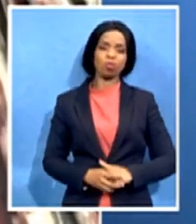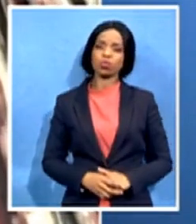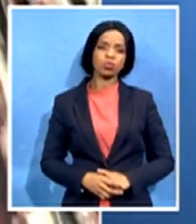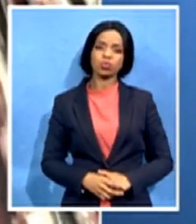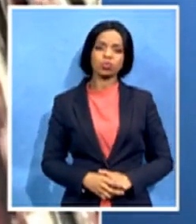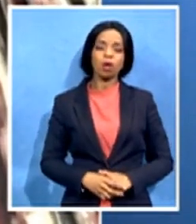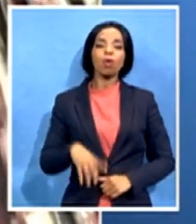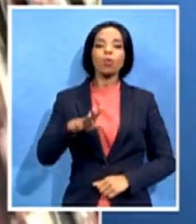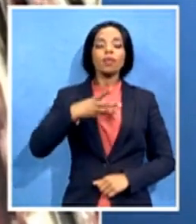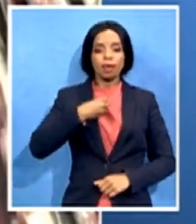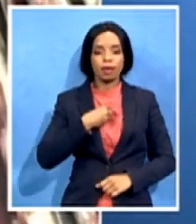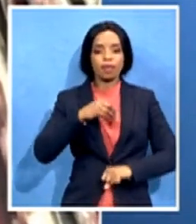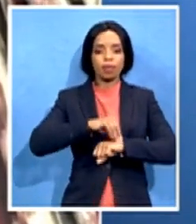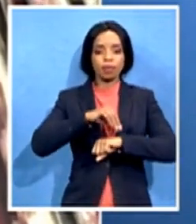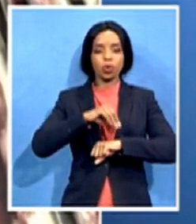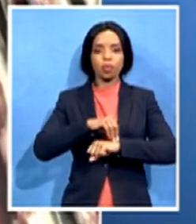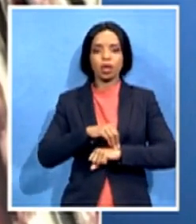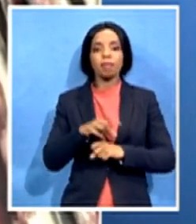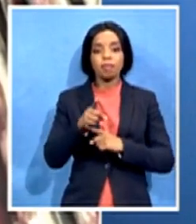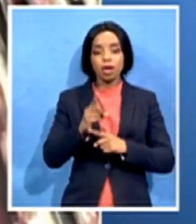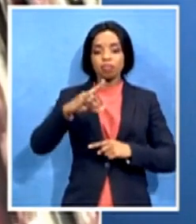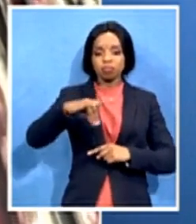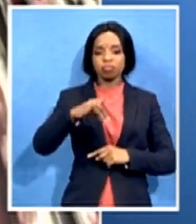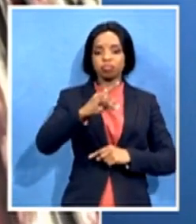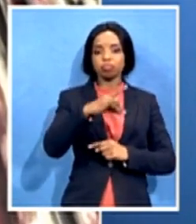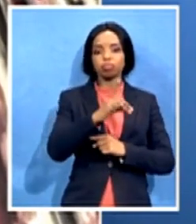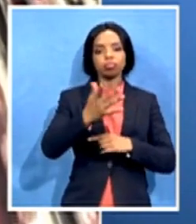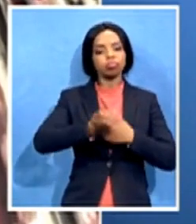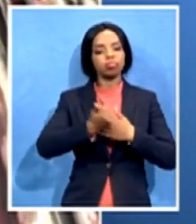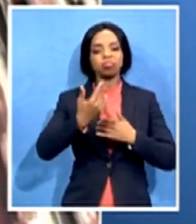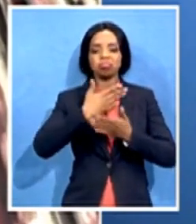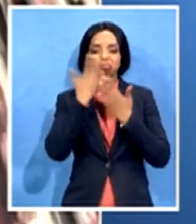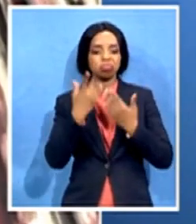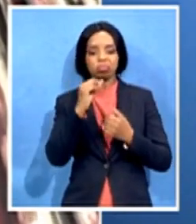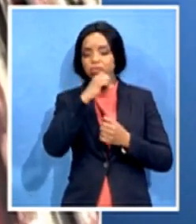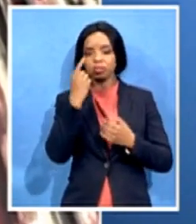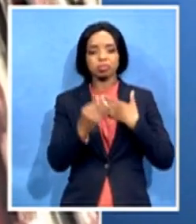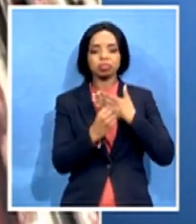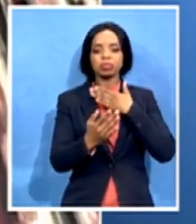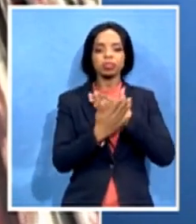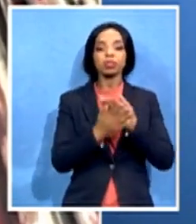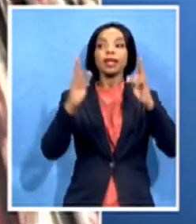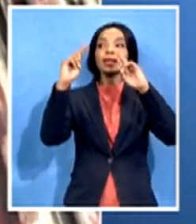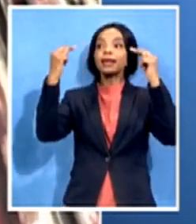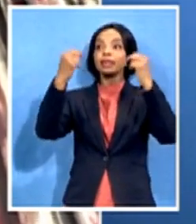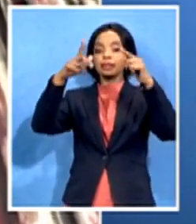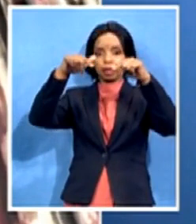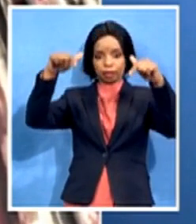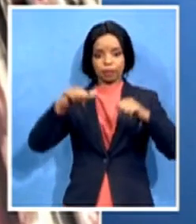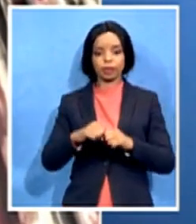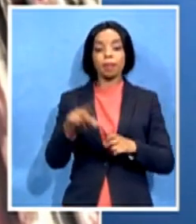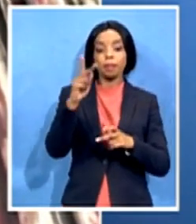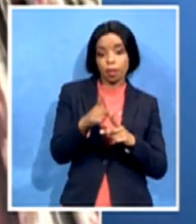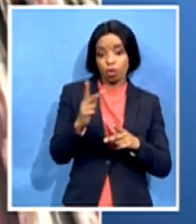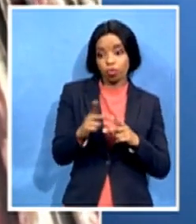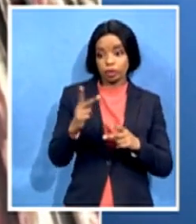a national level. I mean, the preparations are quite advanced. We are busy preparing